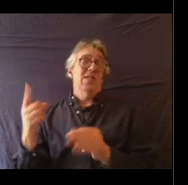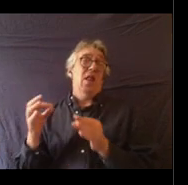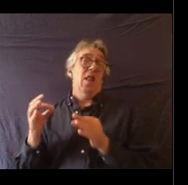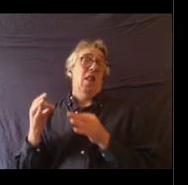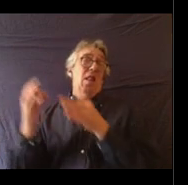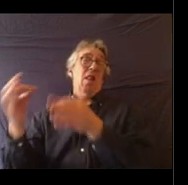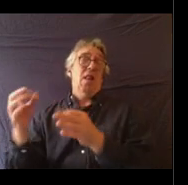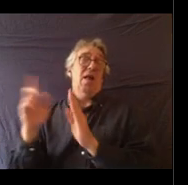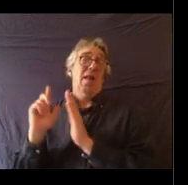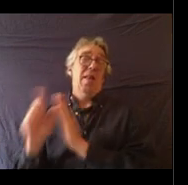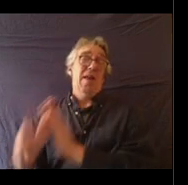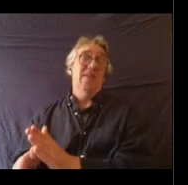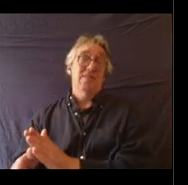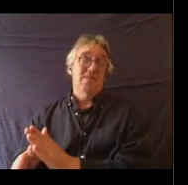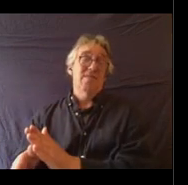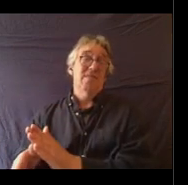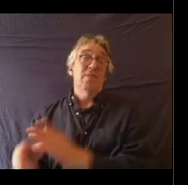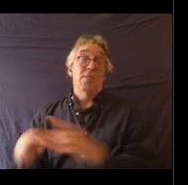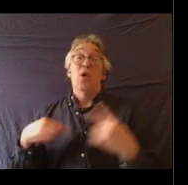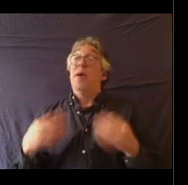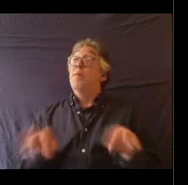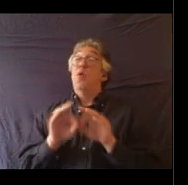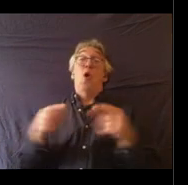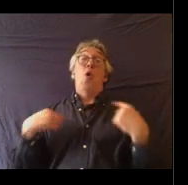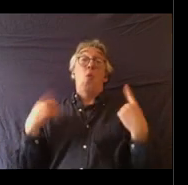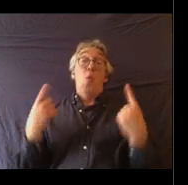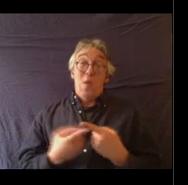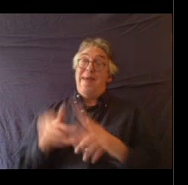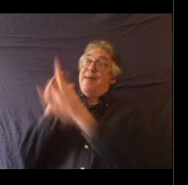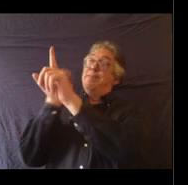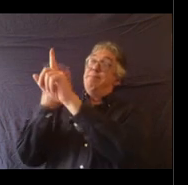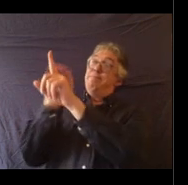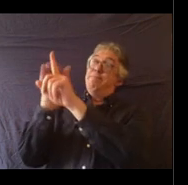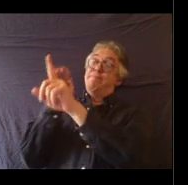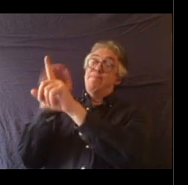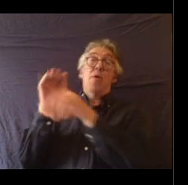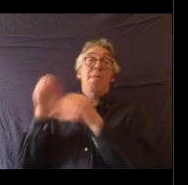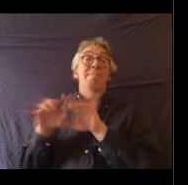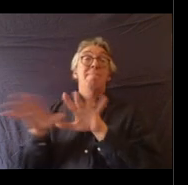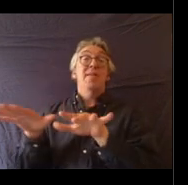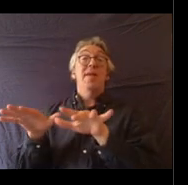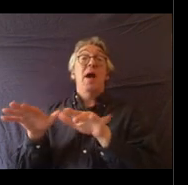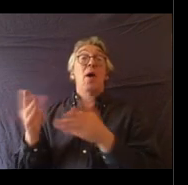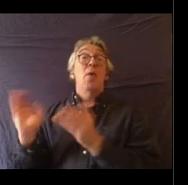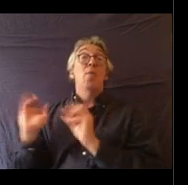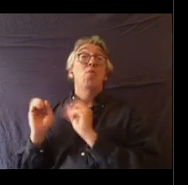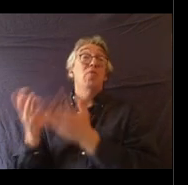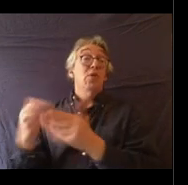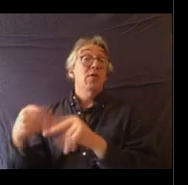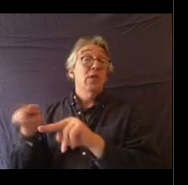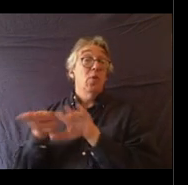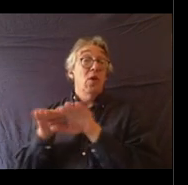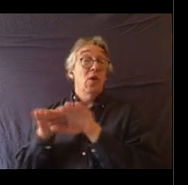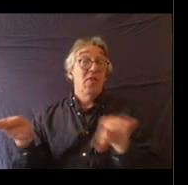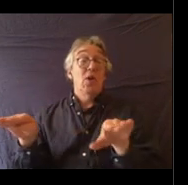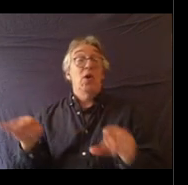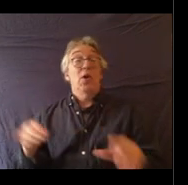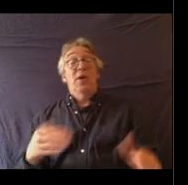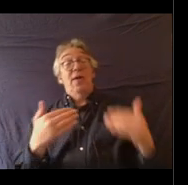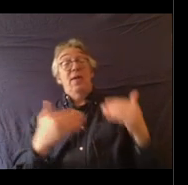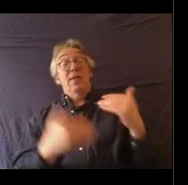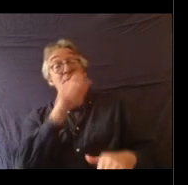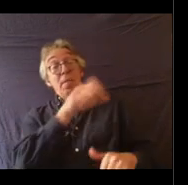raise awareness among the media providers at national level, among organizations of persons with